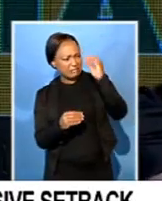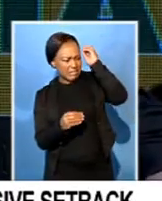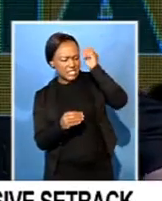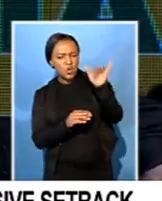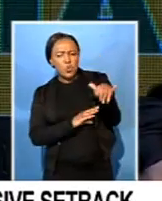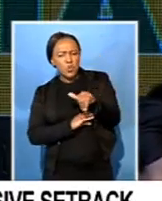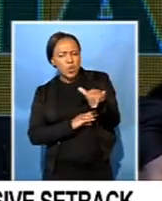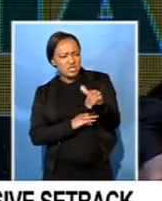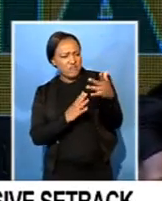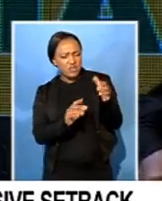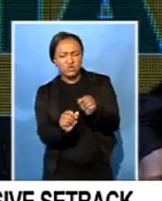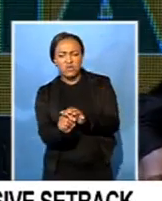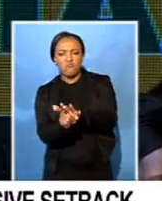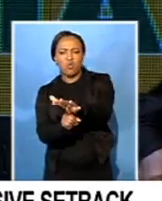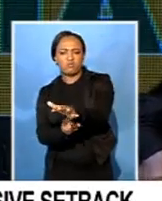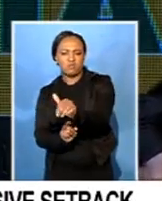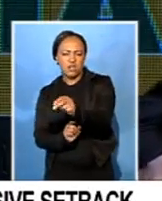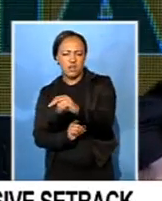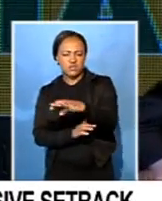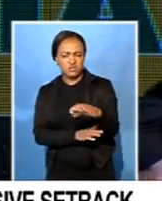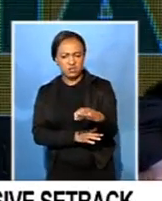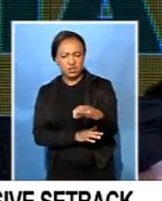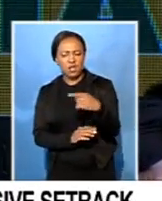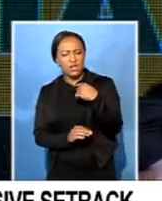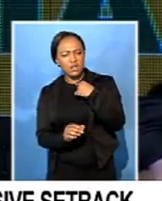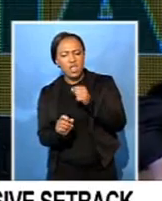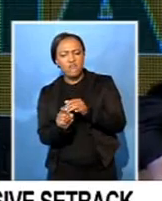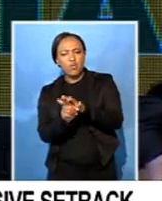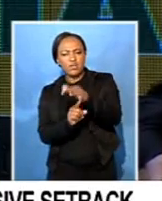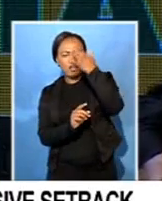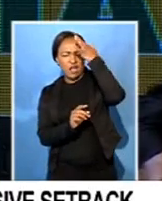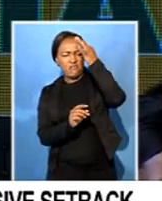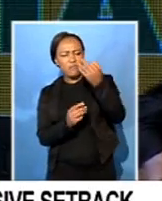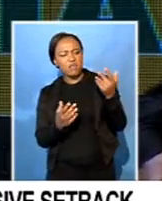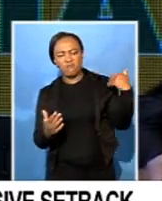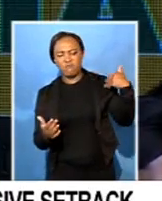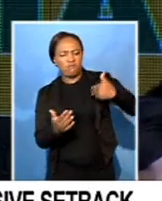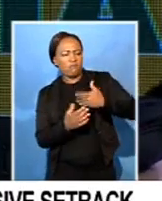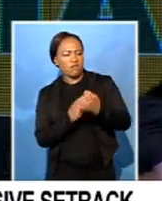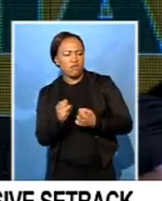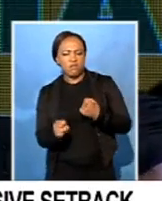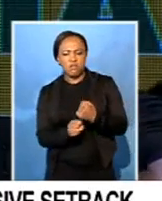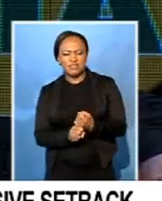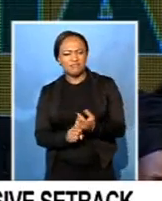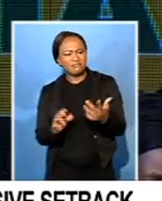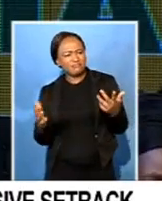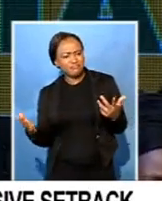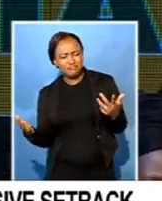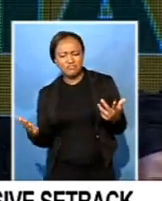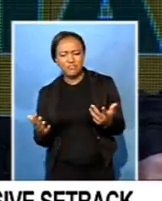sought to influence the ANC and its government over the years, with